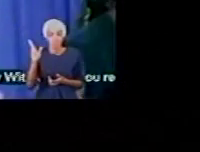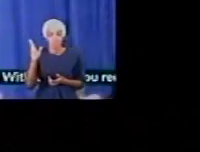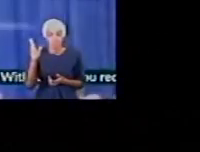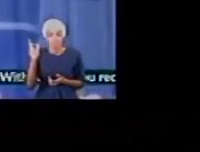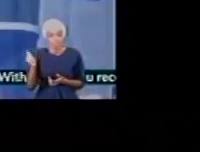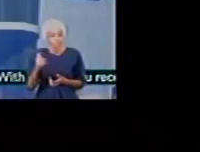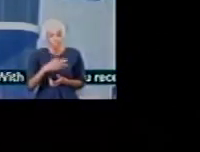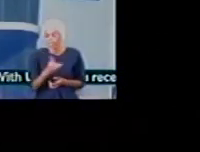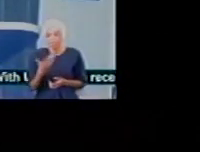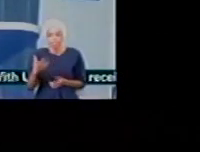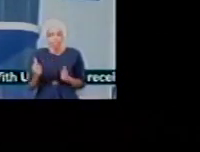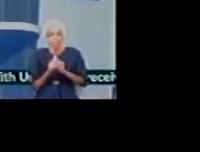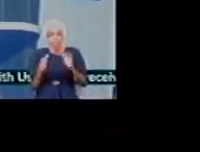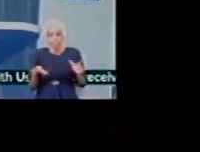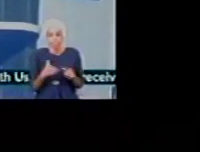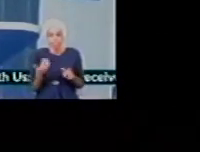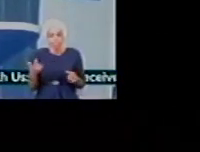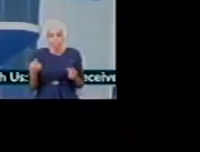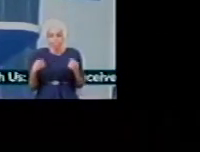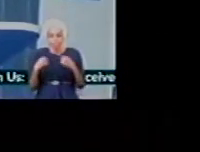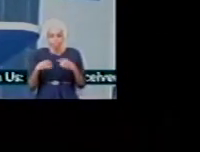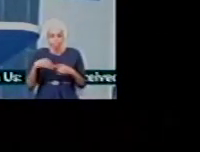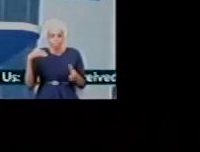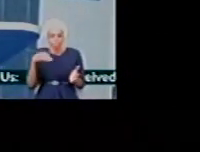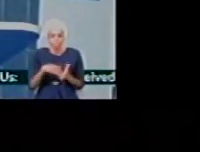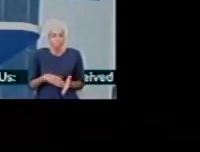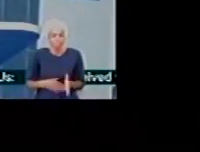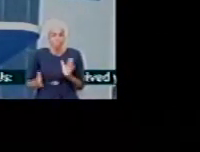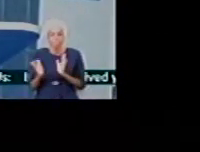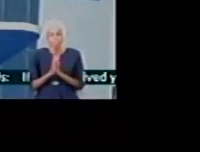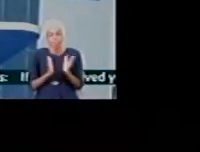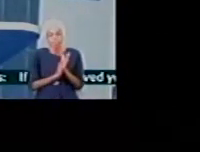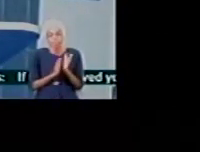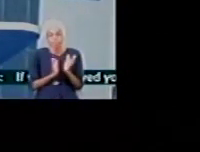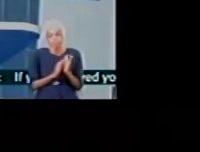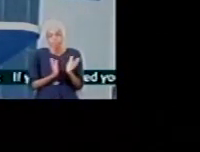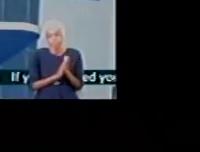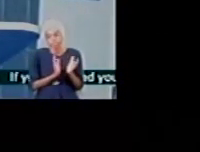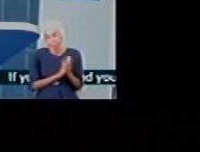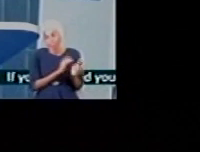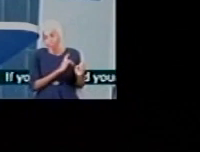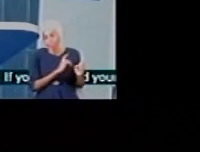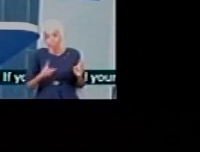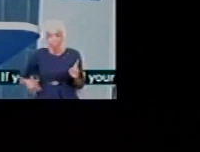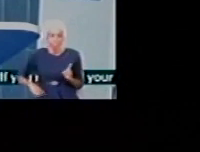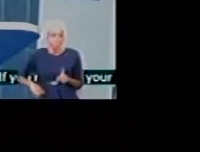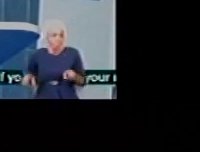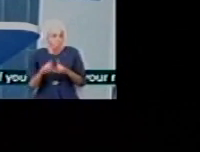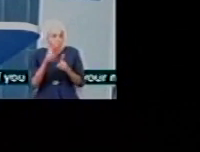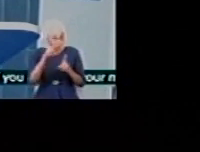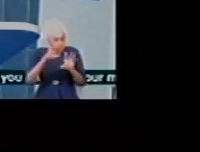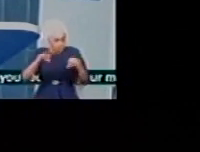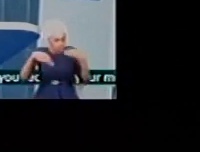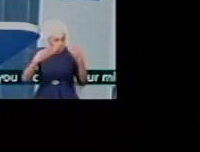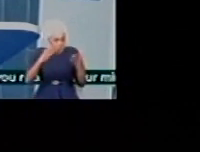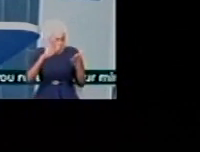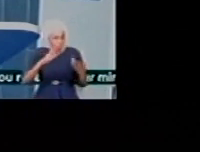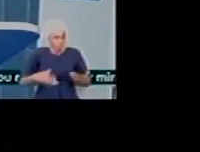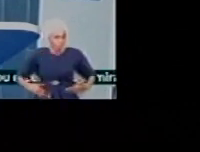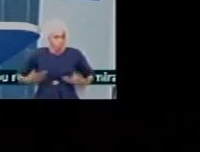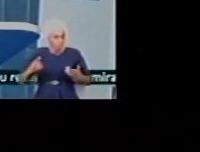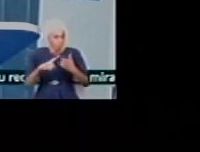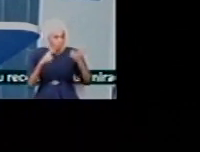together. As you surrender your life to the Lord, every blockage will be removed in